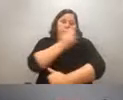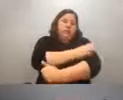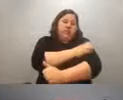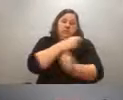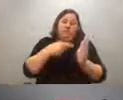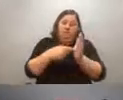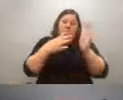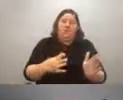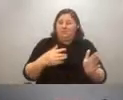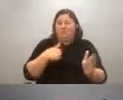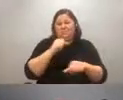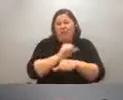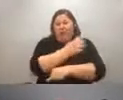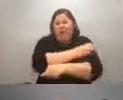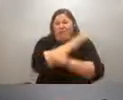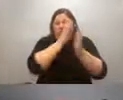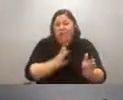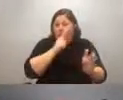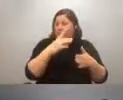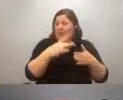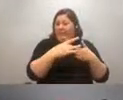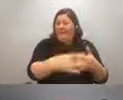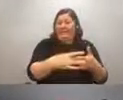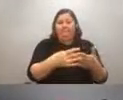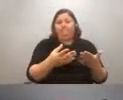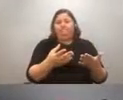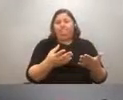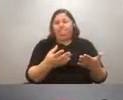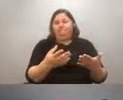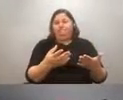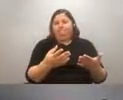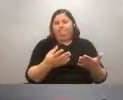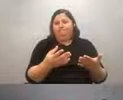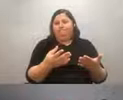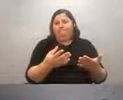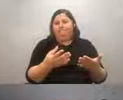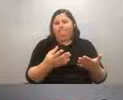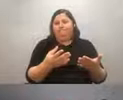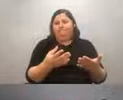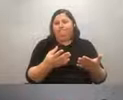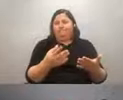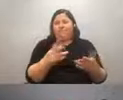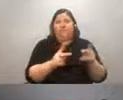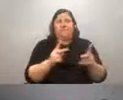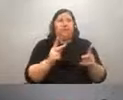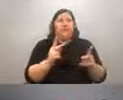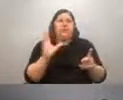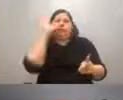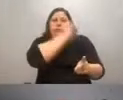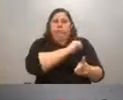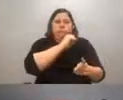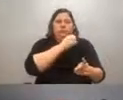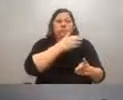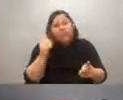years are are led by our uh best assumptions about what people need